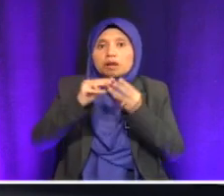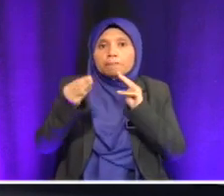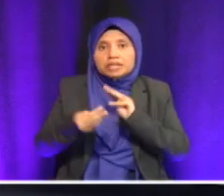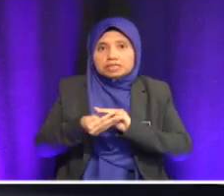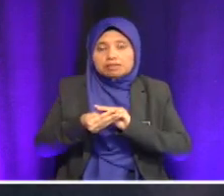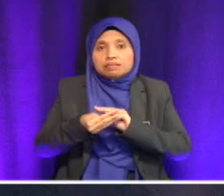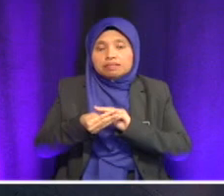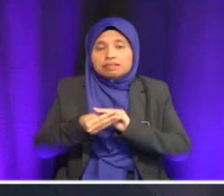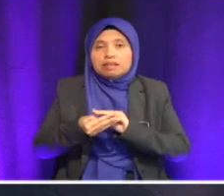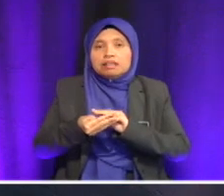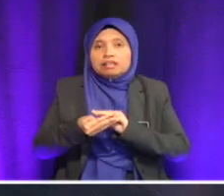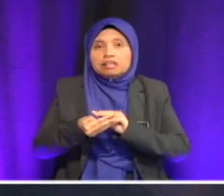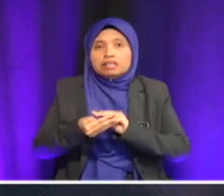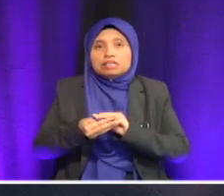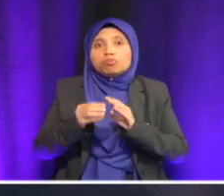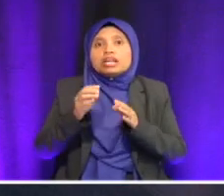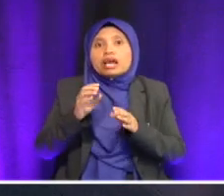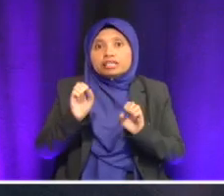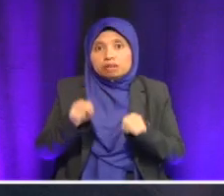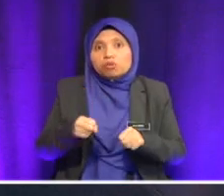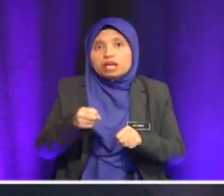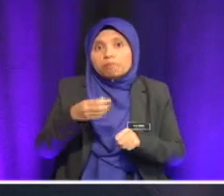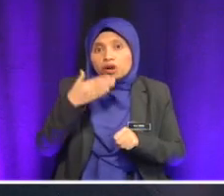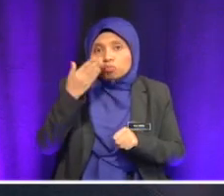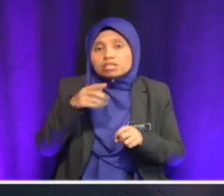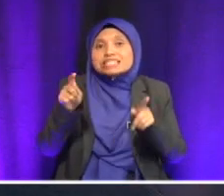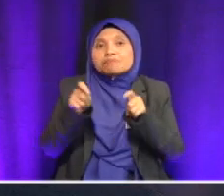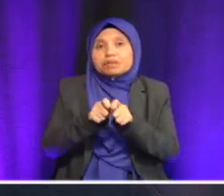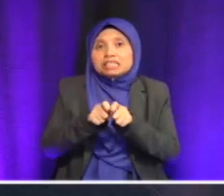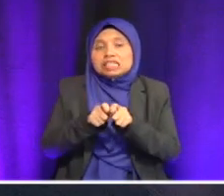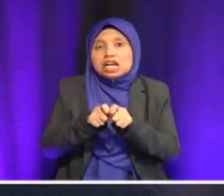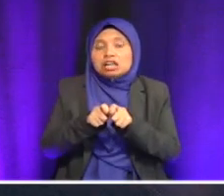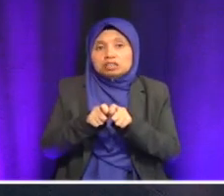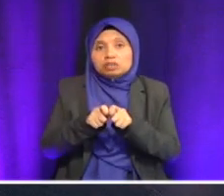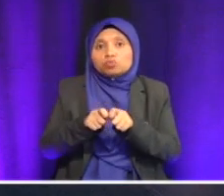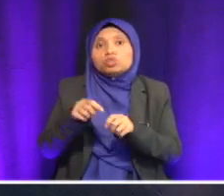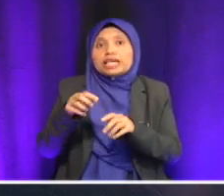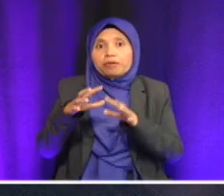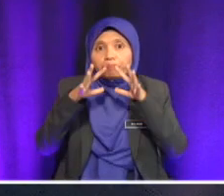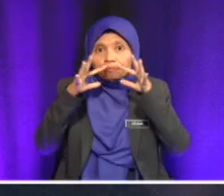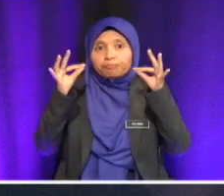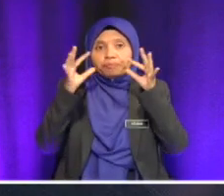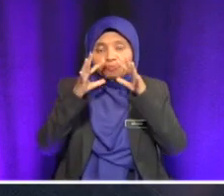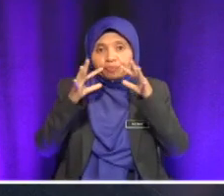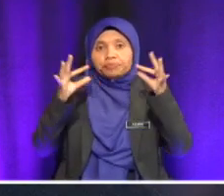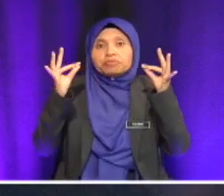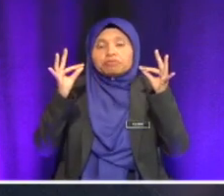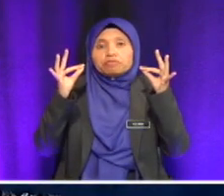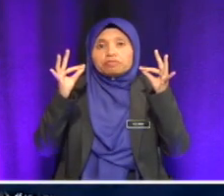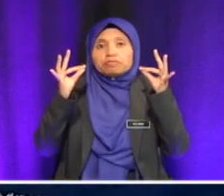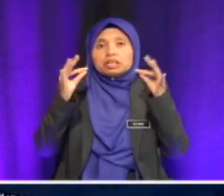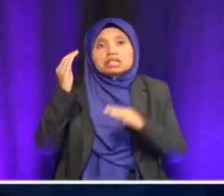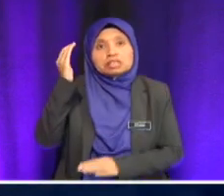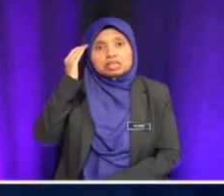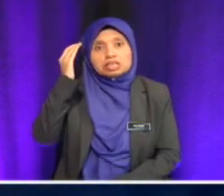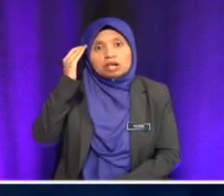home pets. I also discovered that a cat, Yeah. okay, as a home pet, they actually know